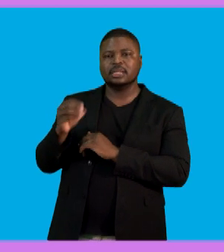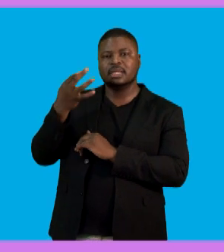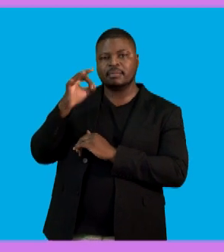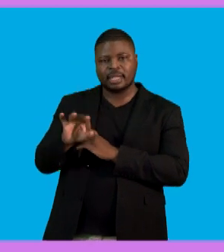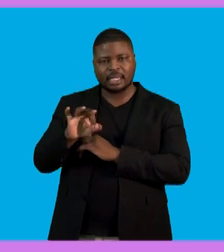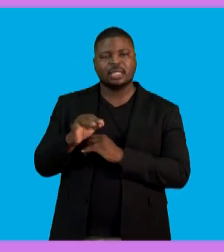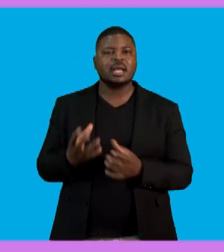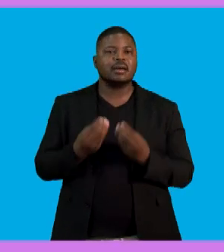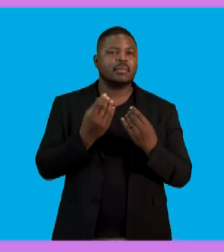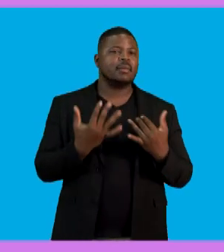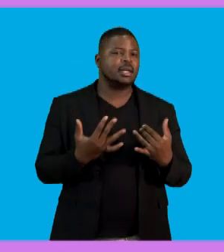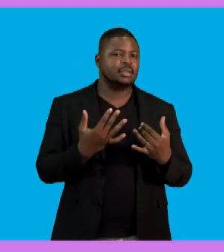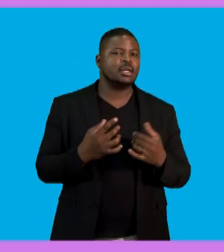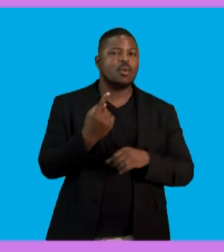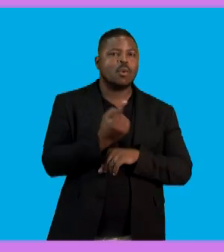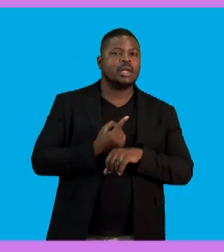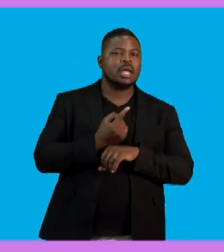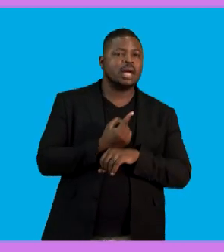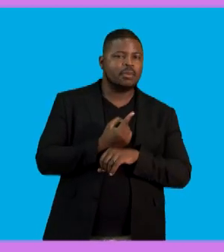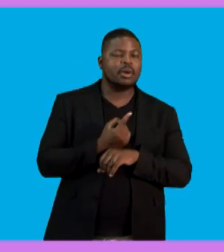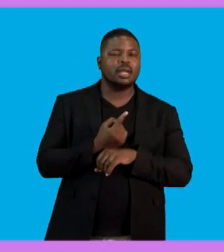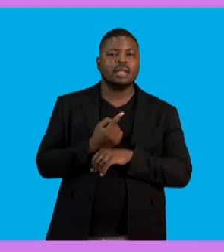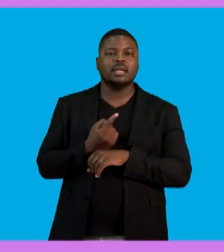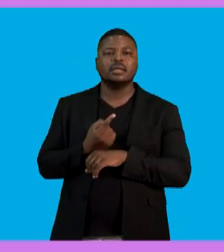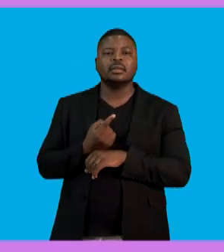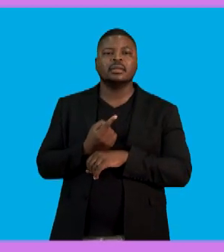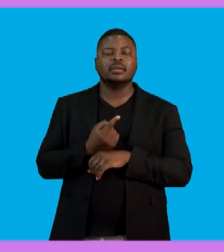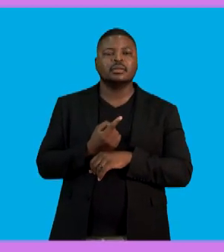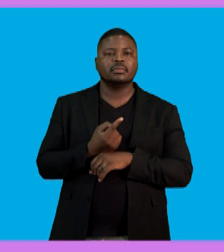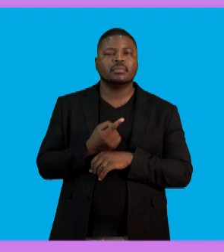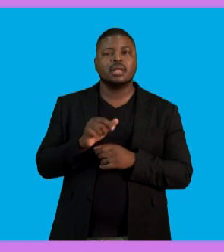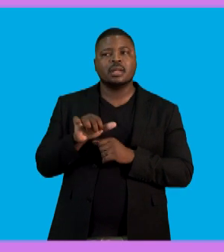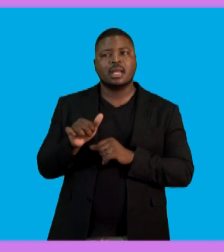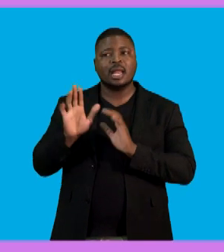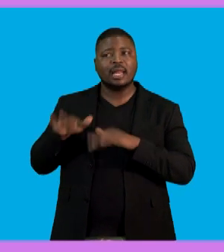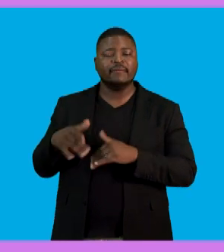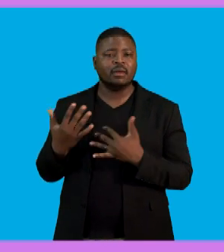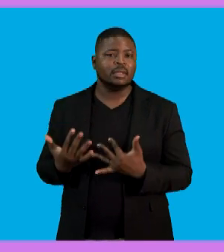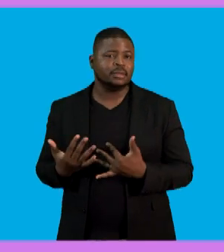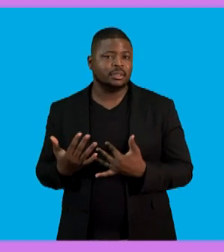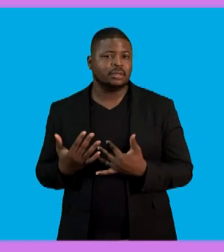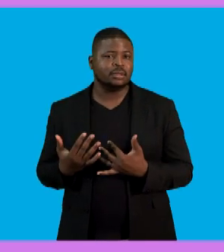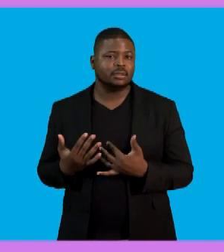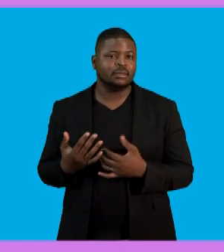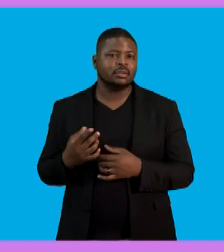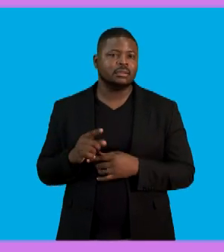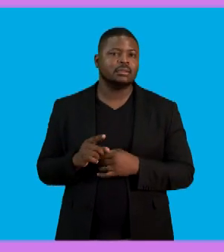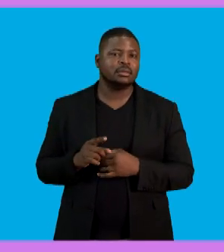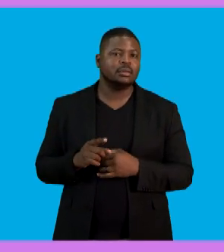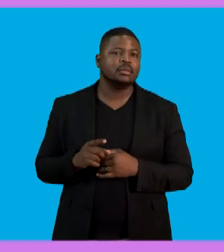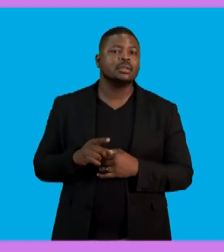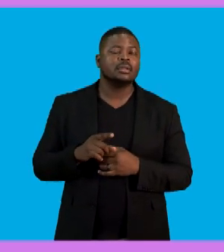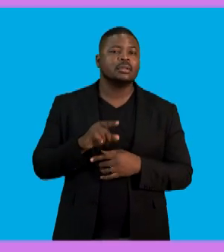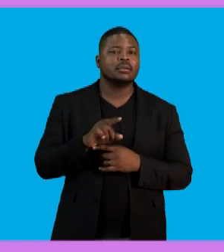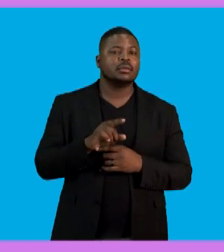83 minus 60, what does it give us? It gives us 1 hour, and then what is left when you subtract 60